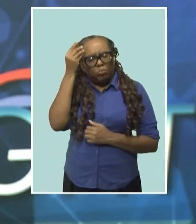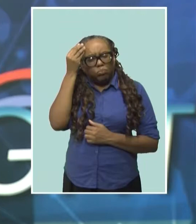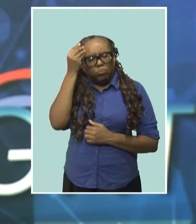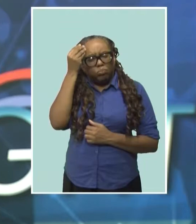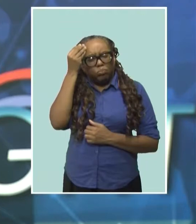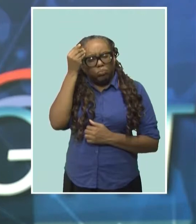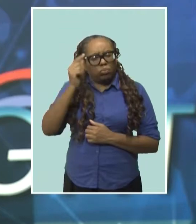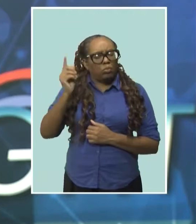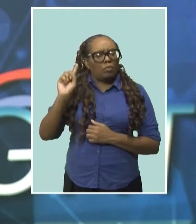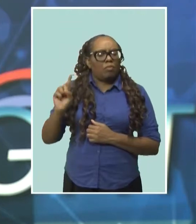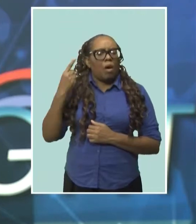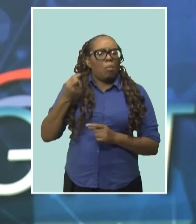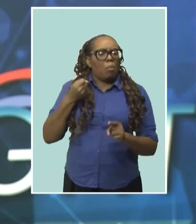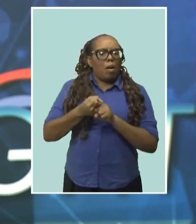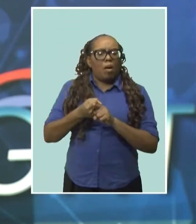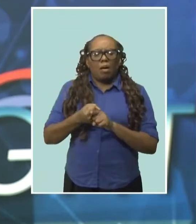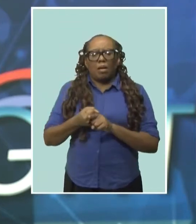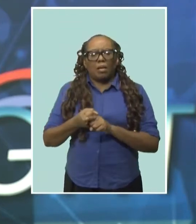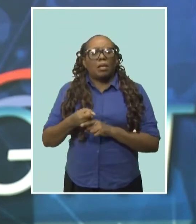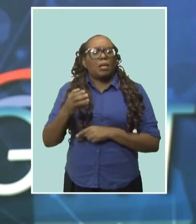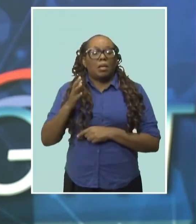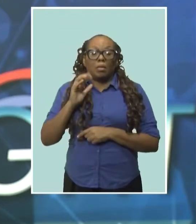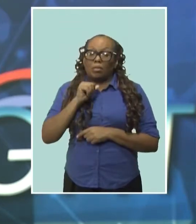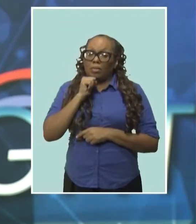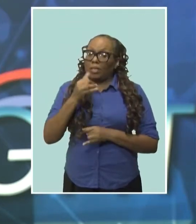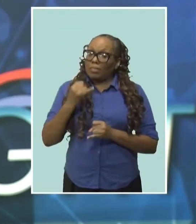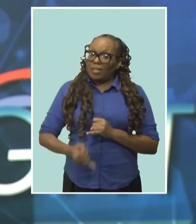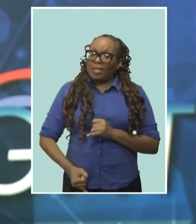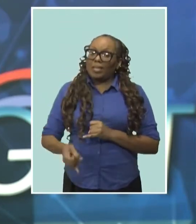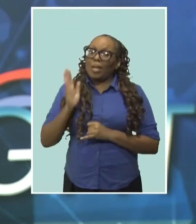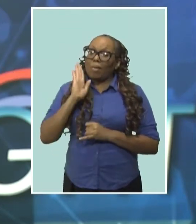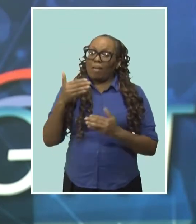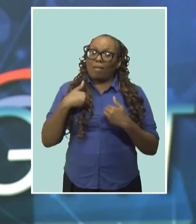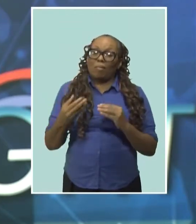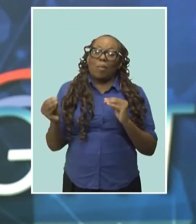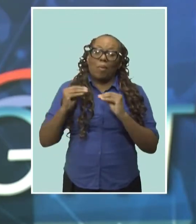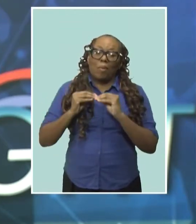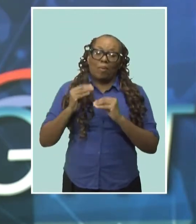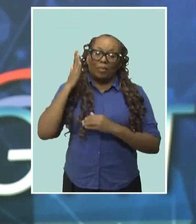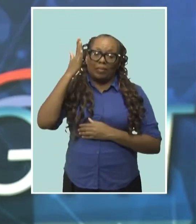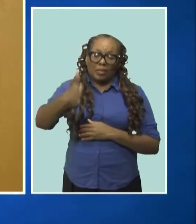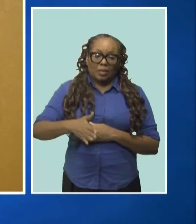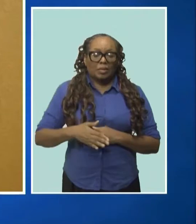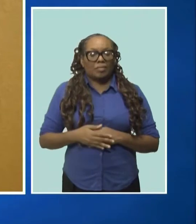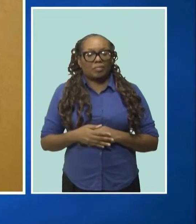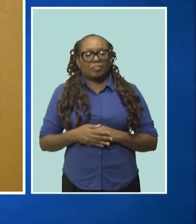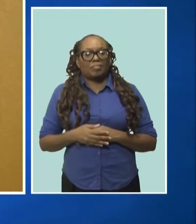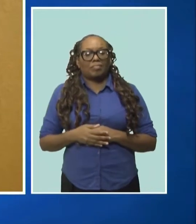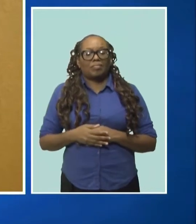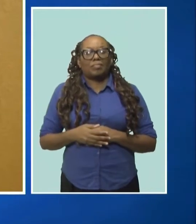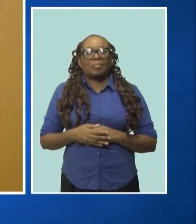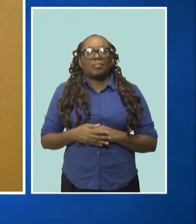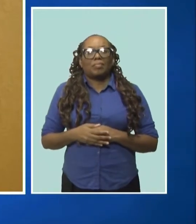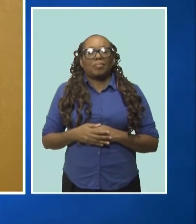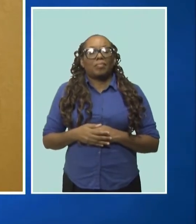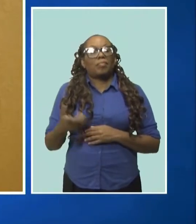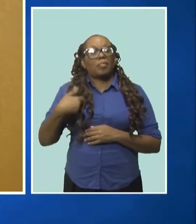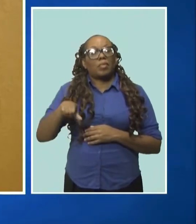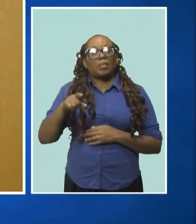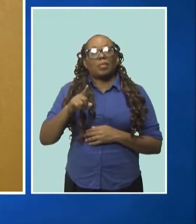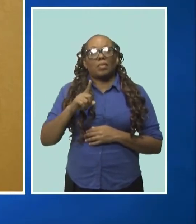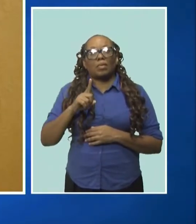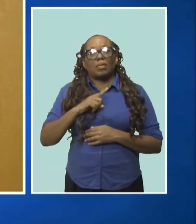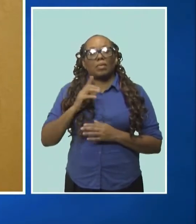the first such undertaking by the Met Services, and it would not be the last. To commemorate World Met Day, we extended